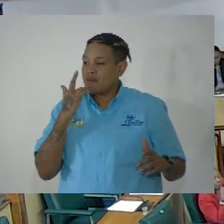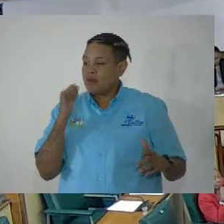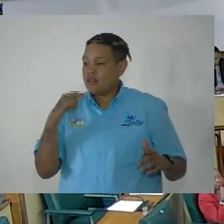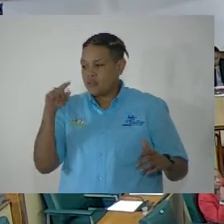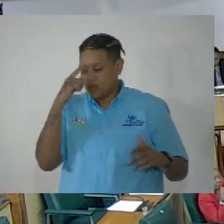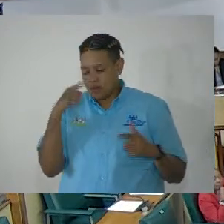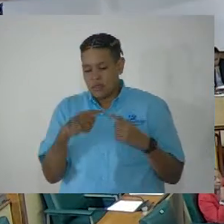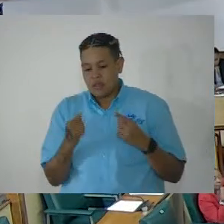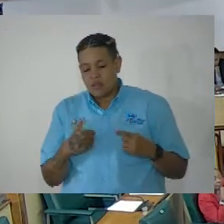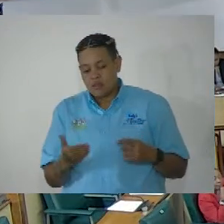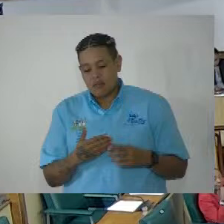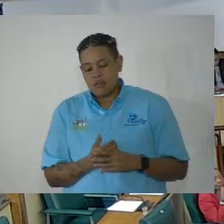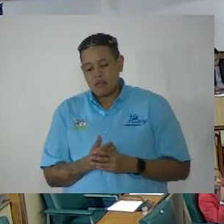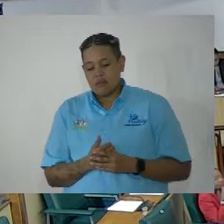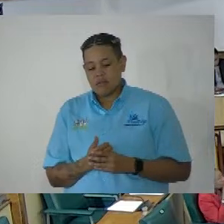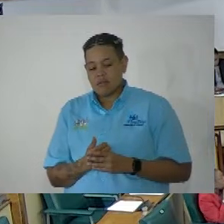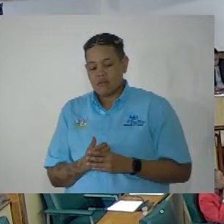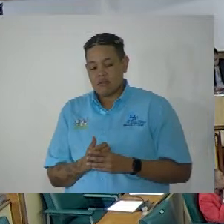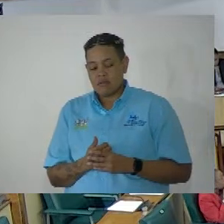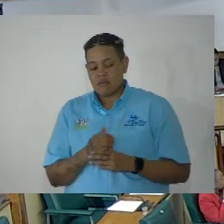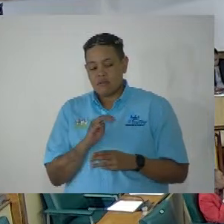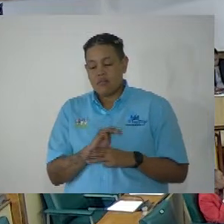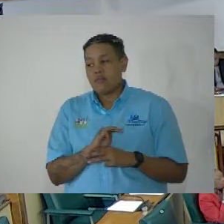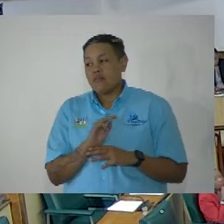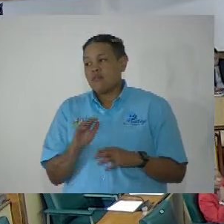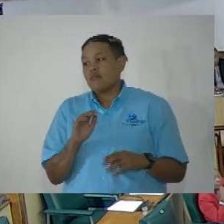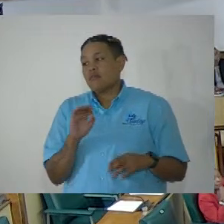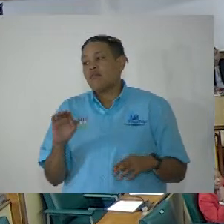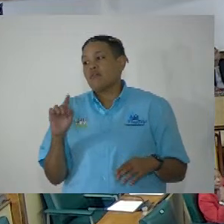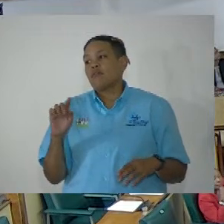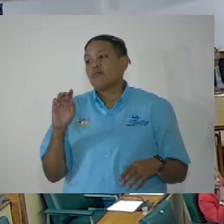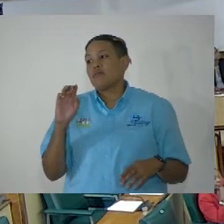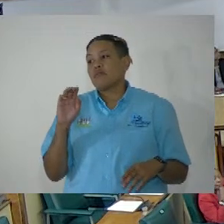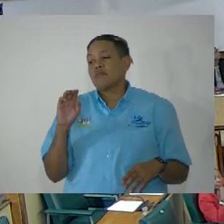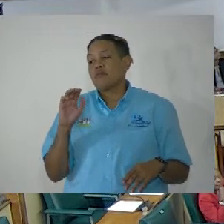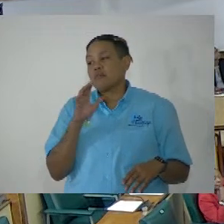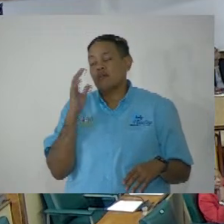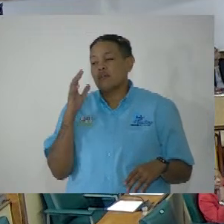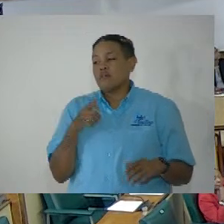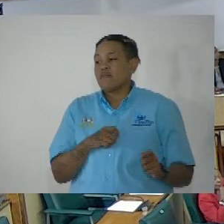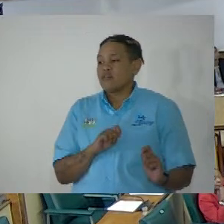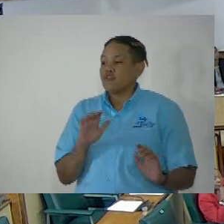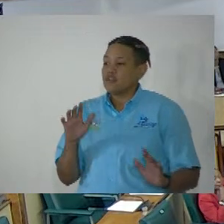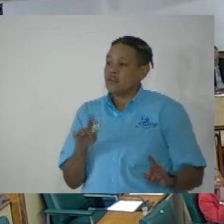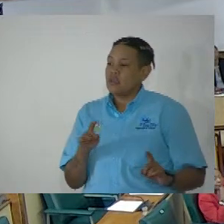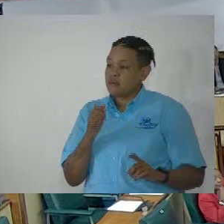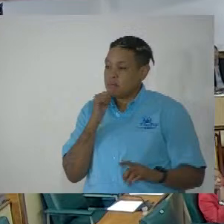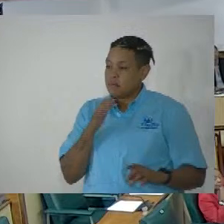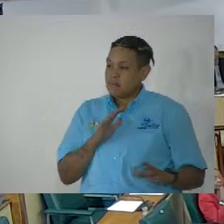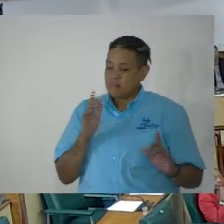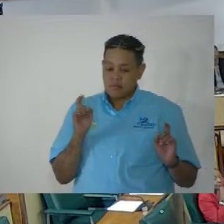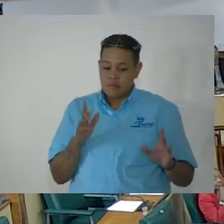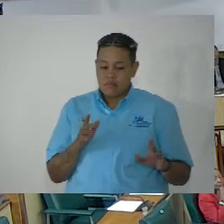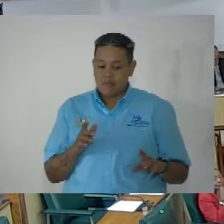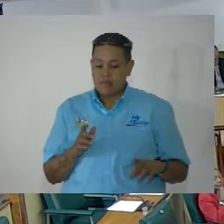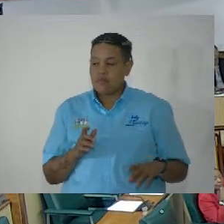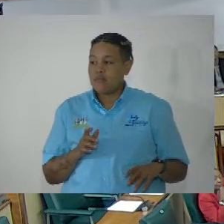Those against? The ayes have it. Minister of Mining, Agriculture and Fisheries.